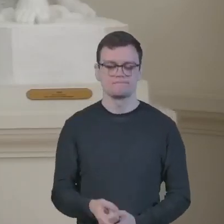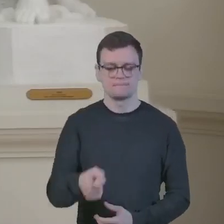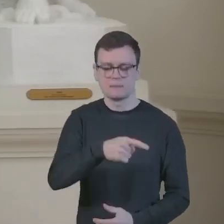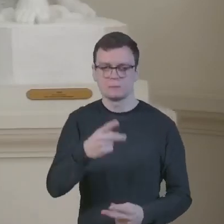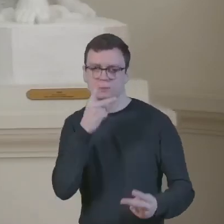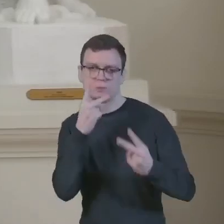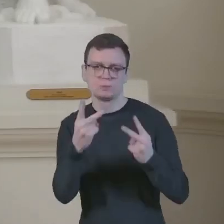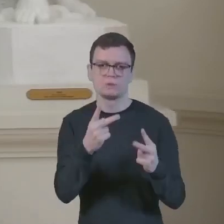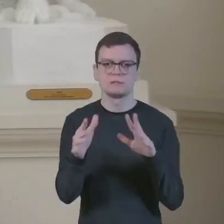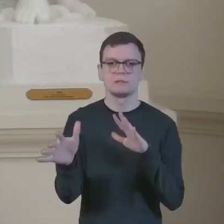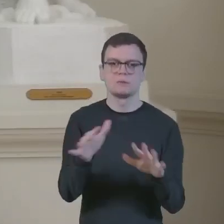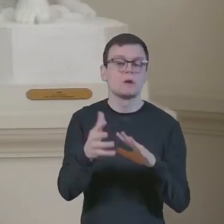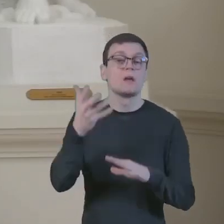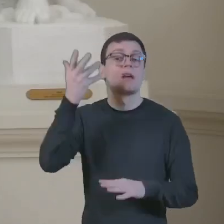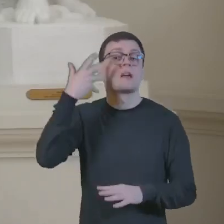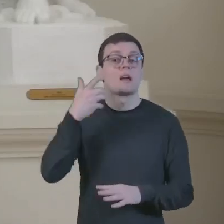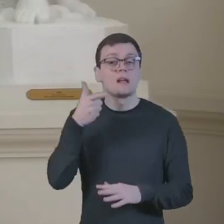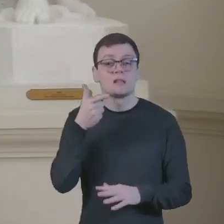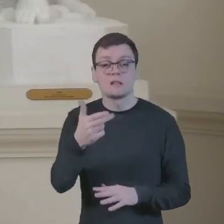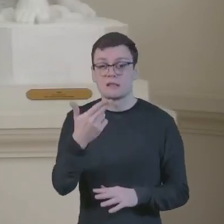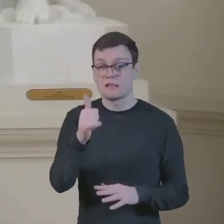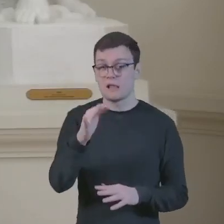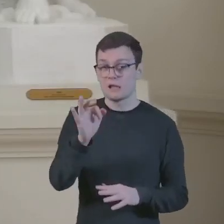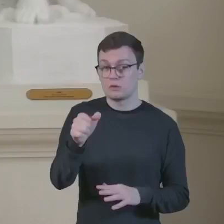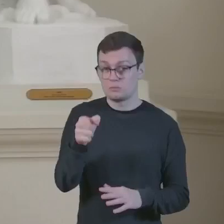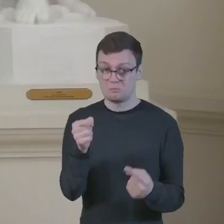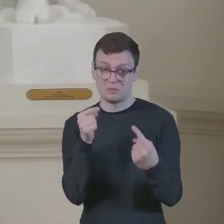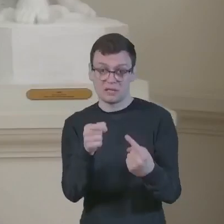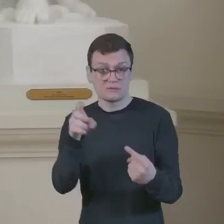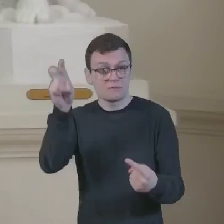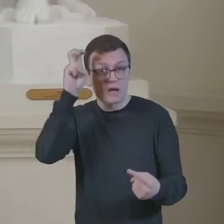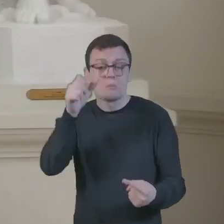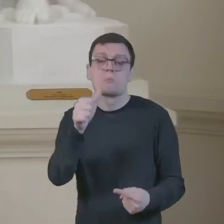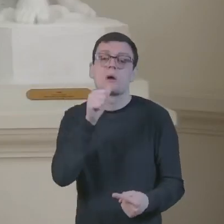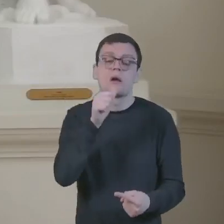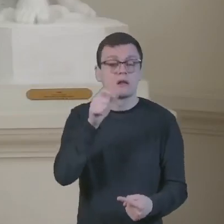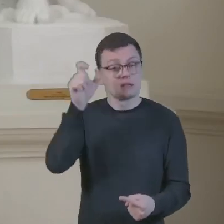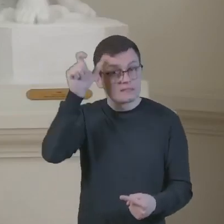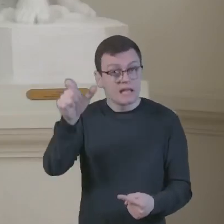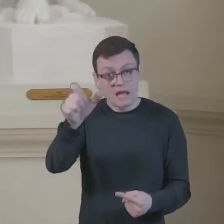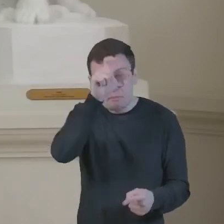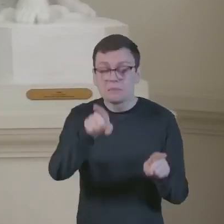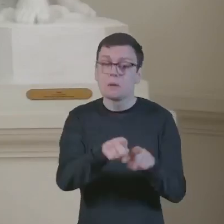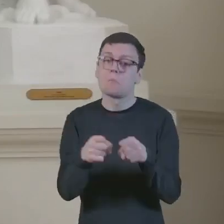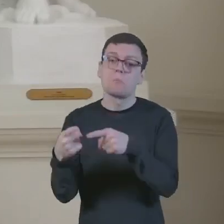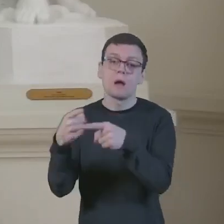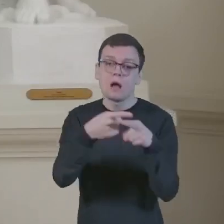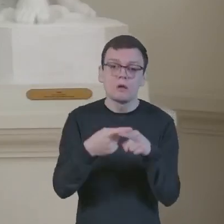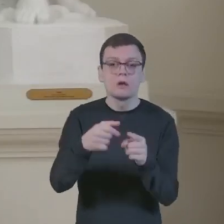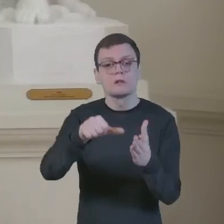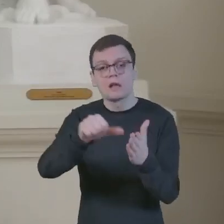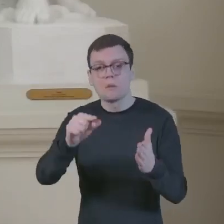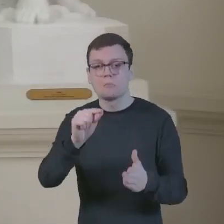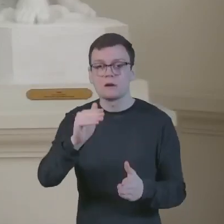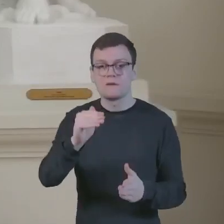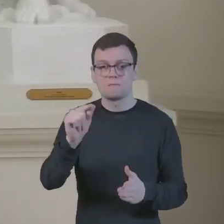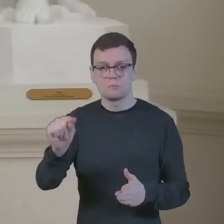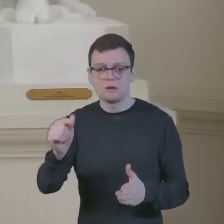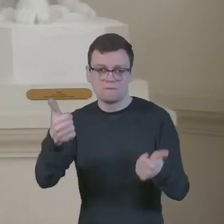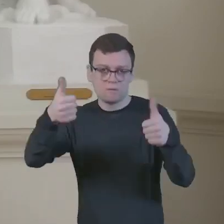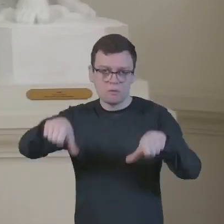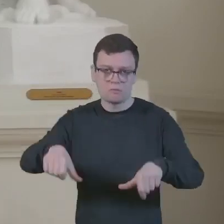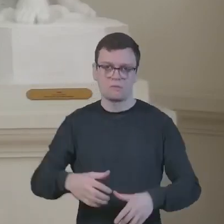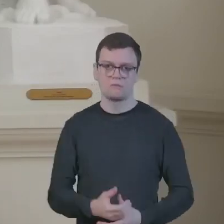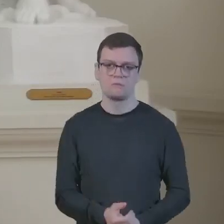and Serbia, are in PFP, Partnership for Peace, but Kosovo has not yet received an invitation to